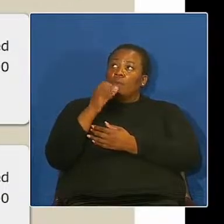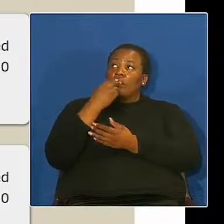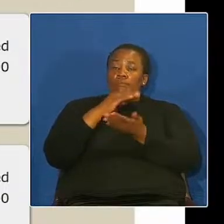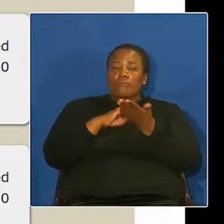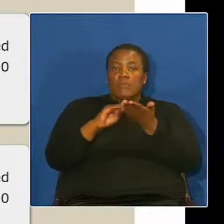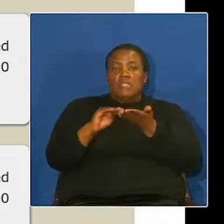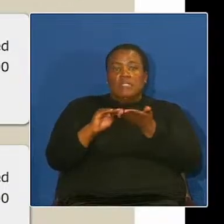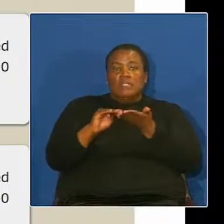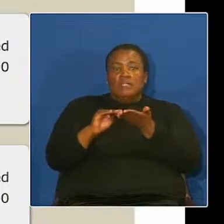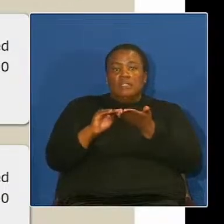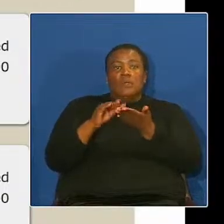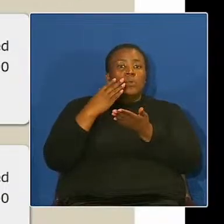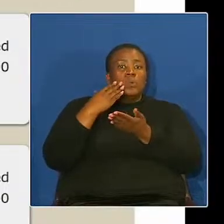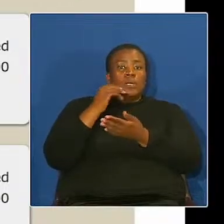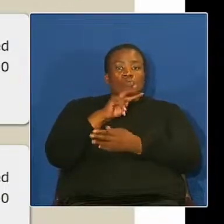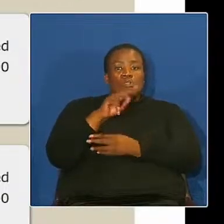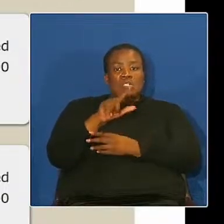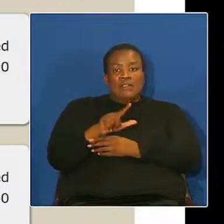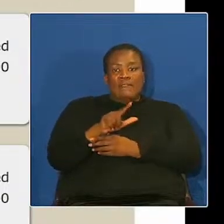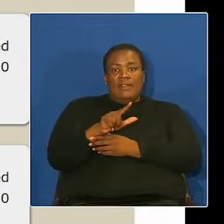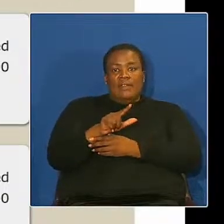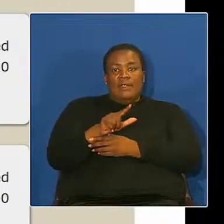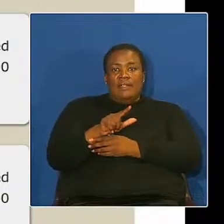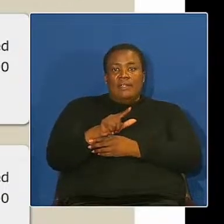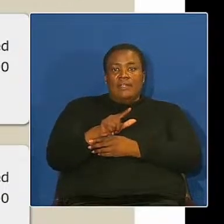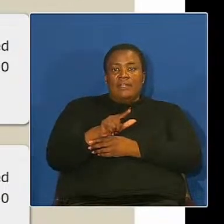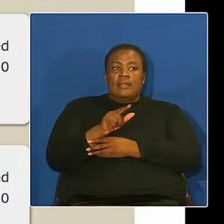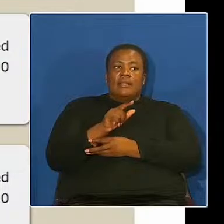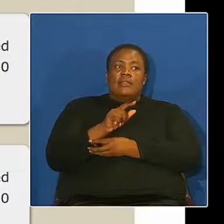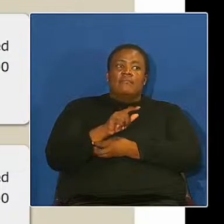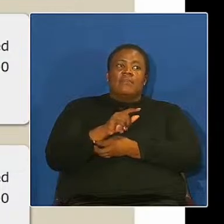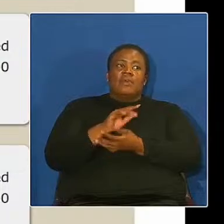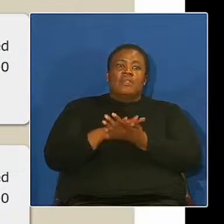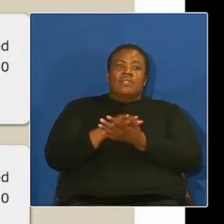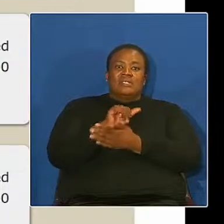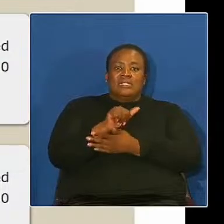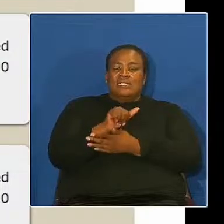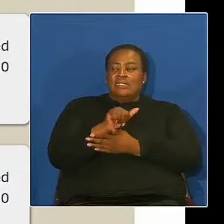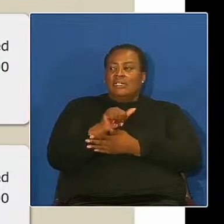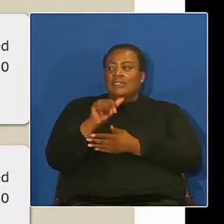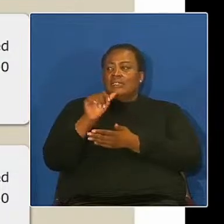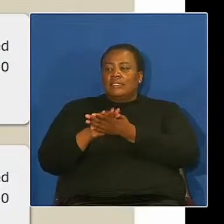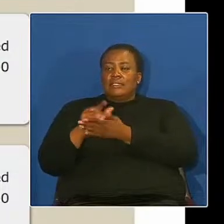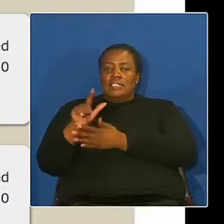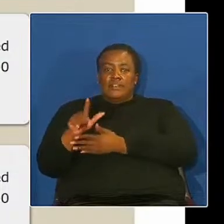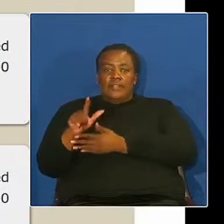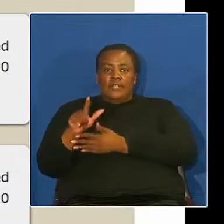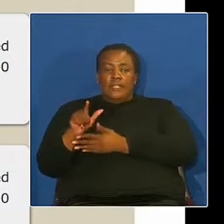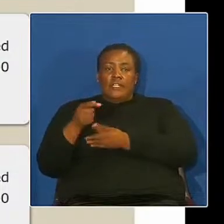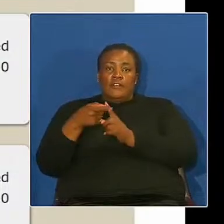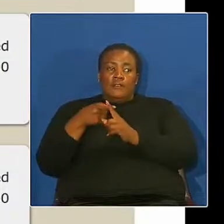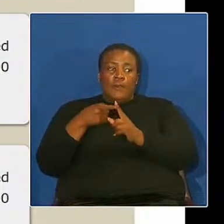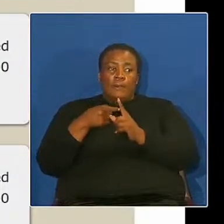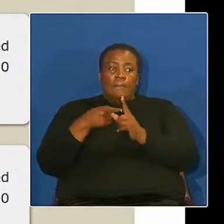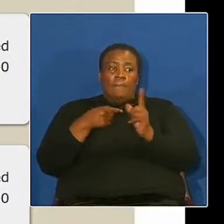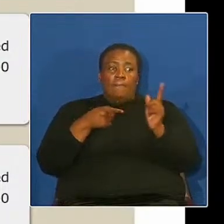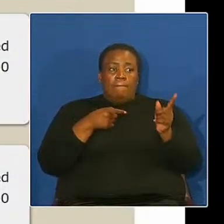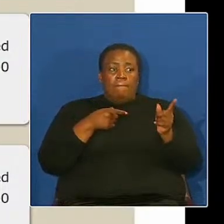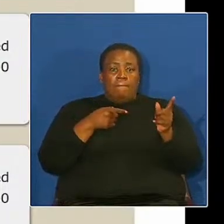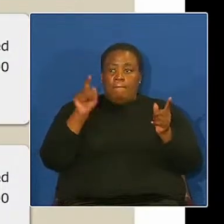the 27th now, around 16:17, from Mr. Matlala, which was